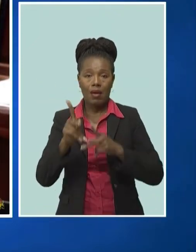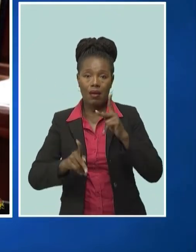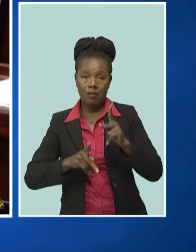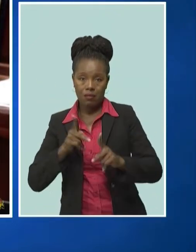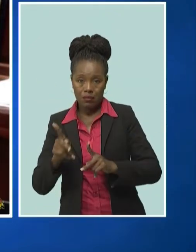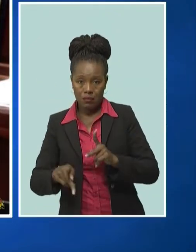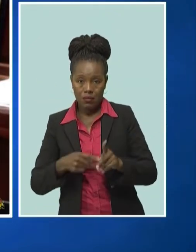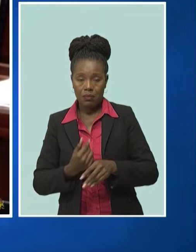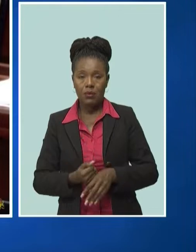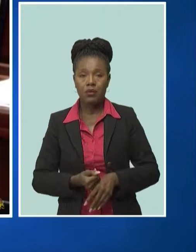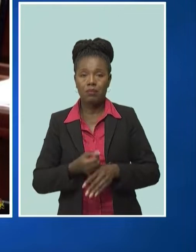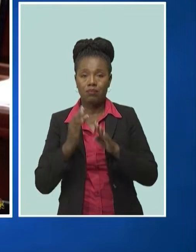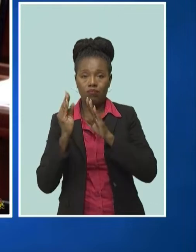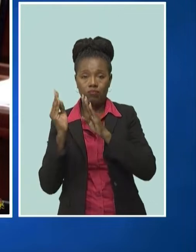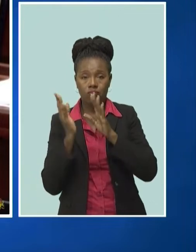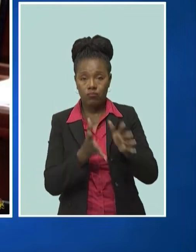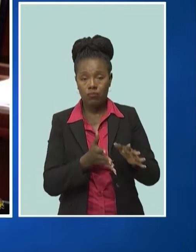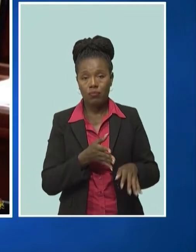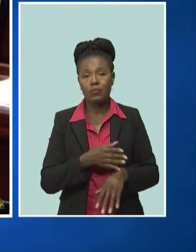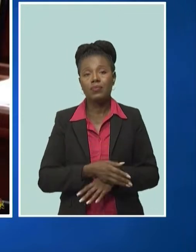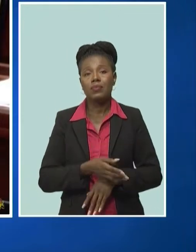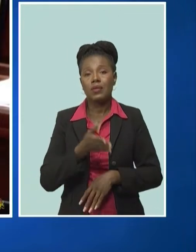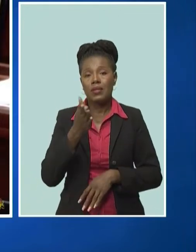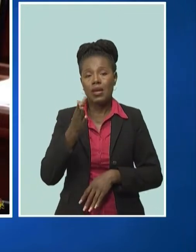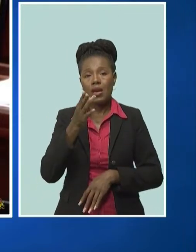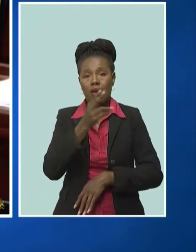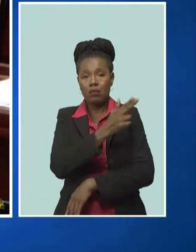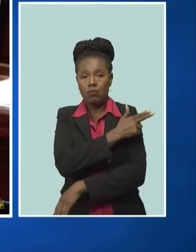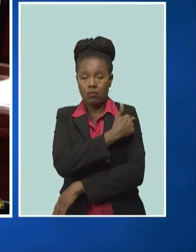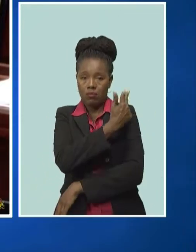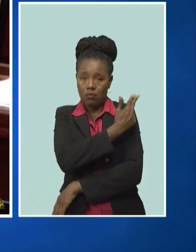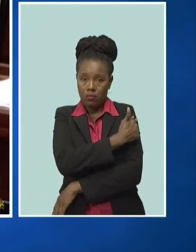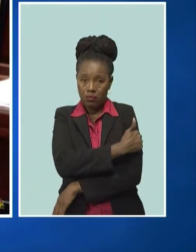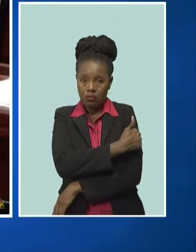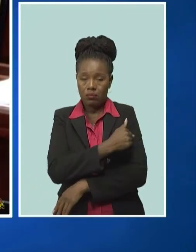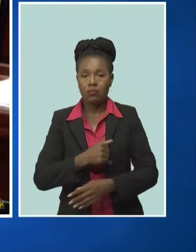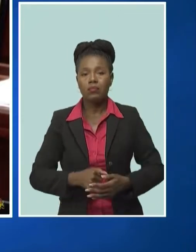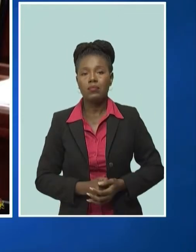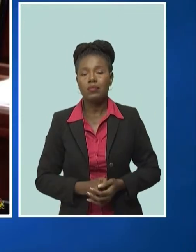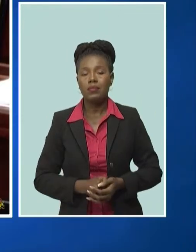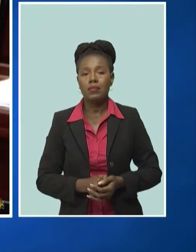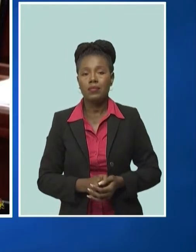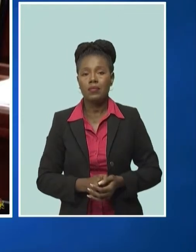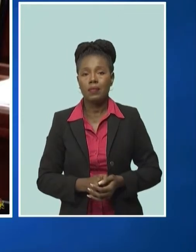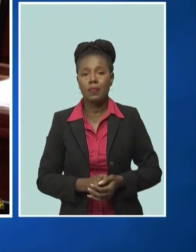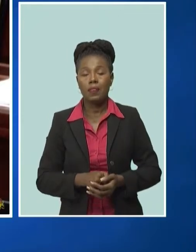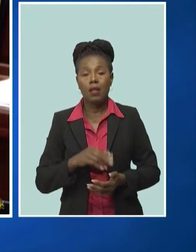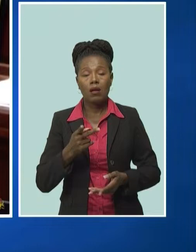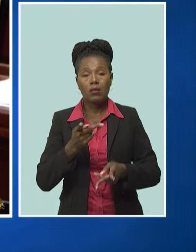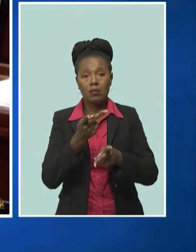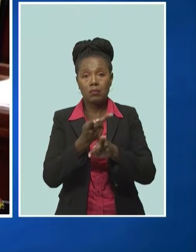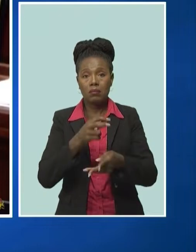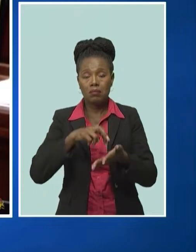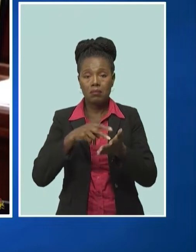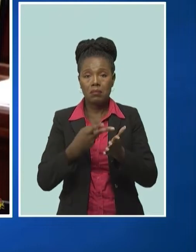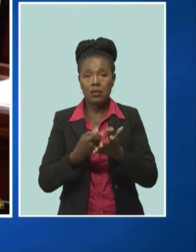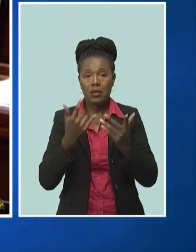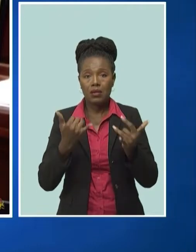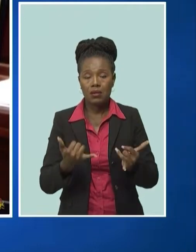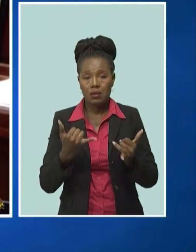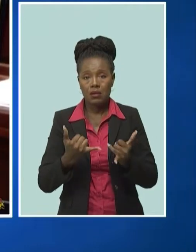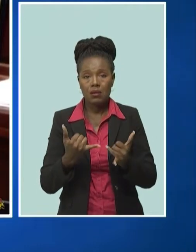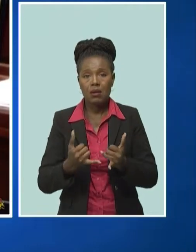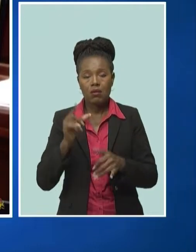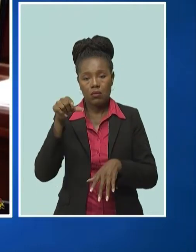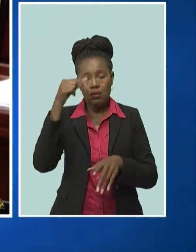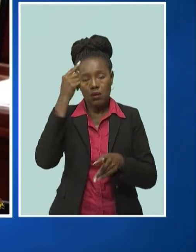persons, who are basically abandoned at the QEH. And of course, they become the responsibility of the state, and the caring state will look